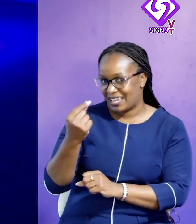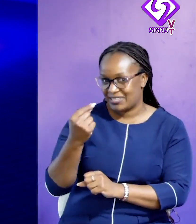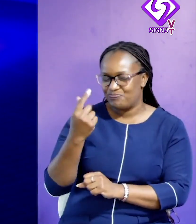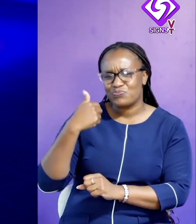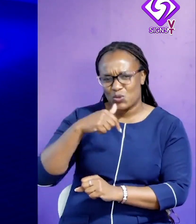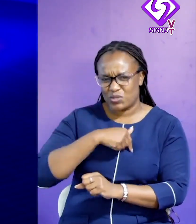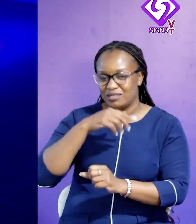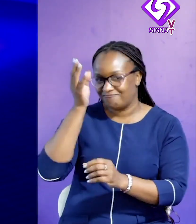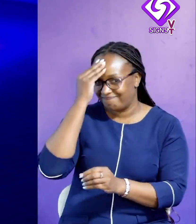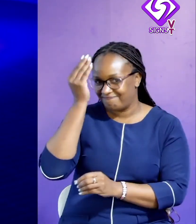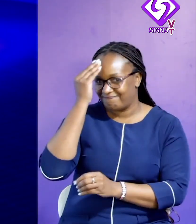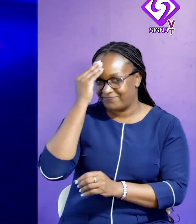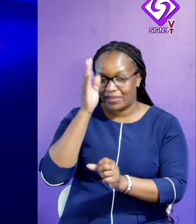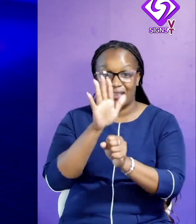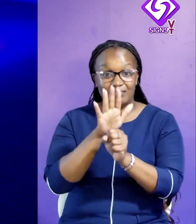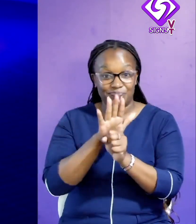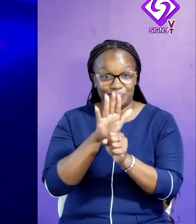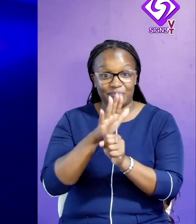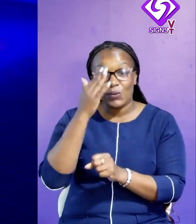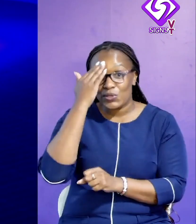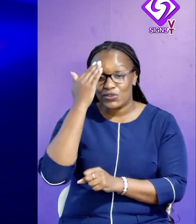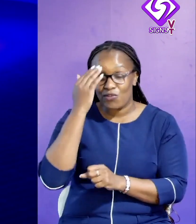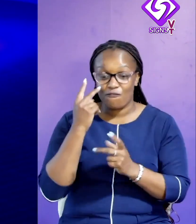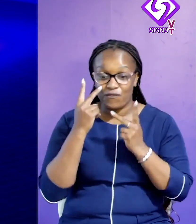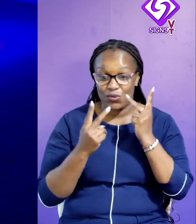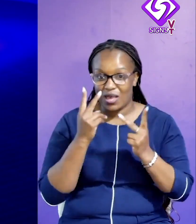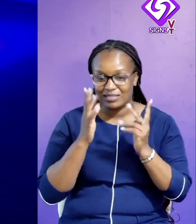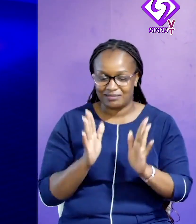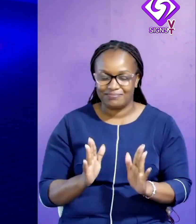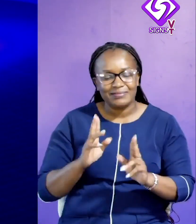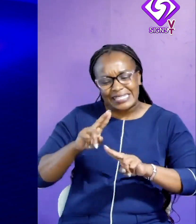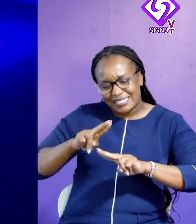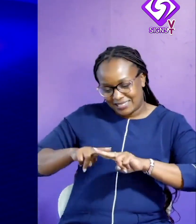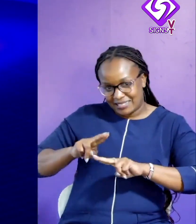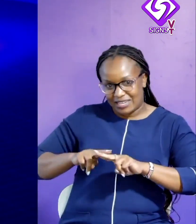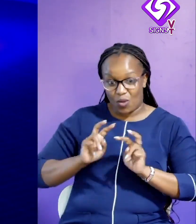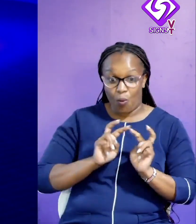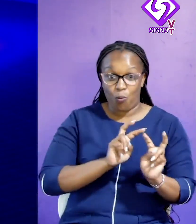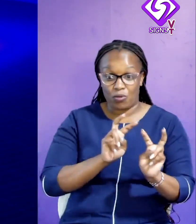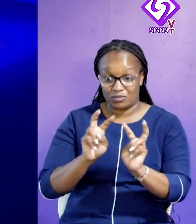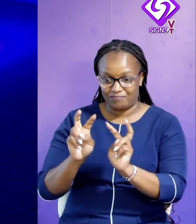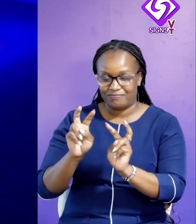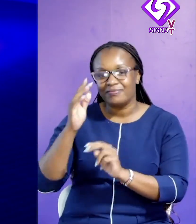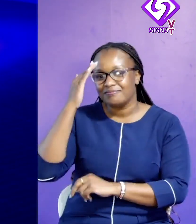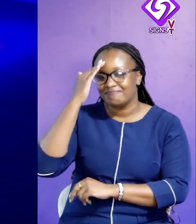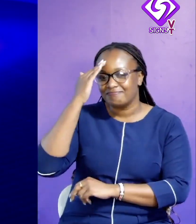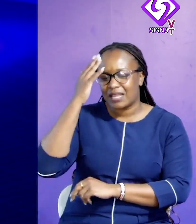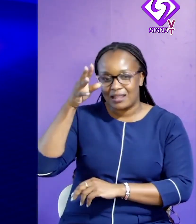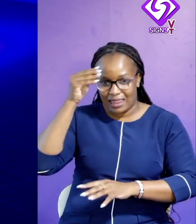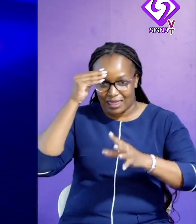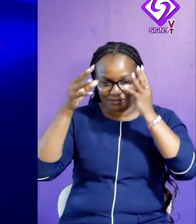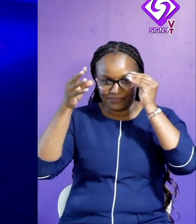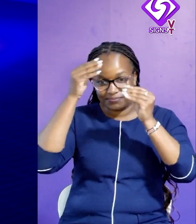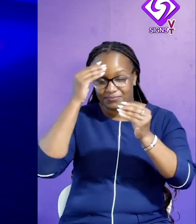Najua our viewers are seated, watching, and I know that you are learning something. Now, Richard, I want you to talk